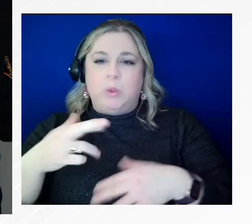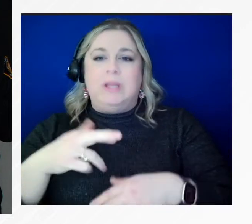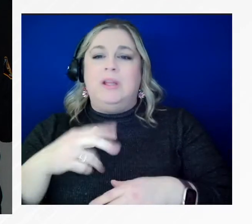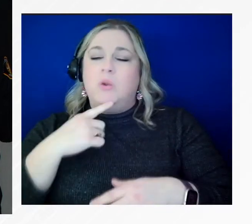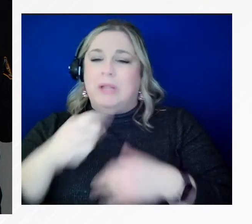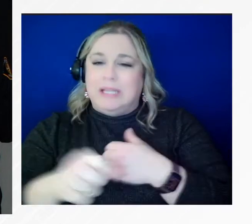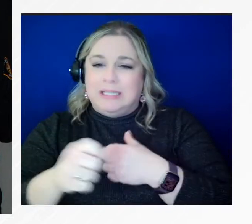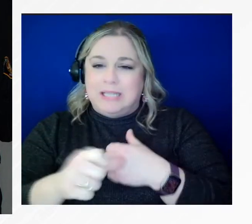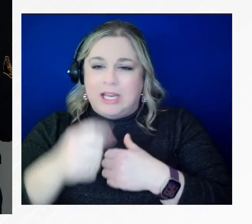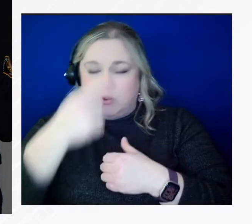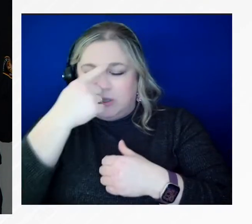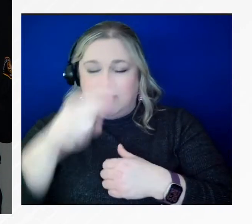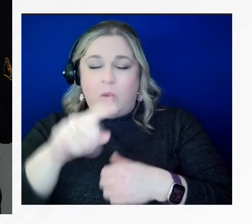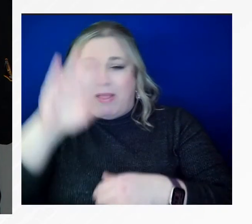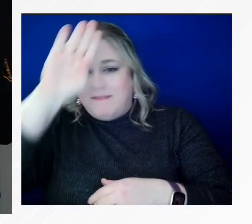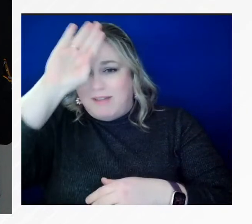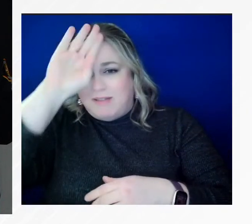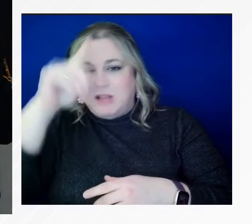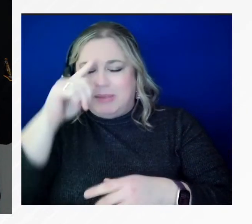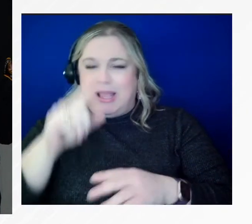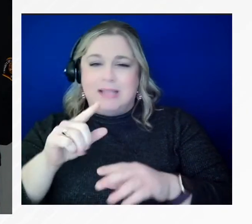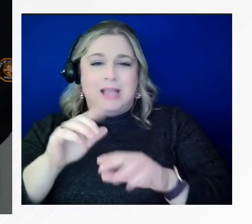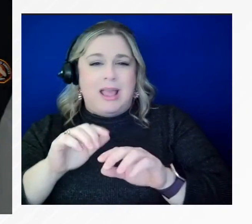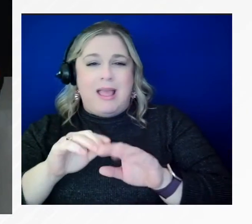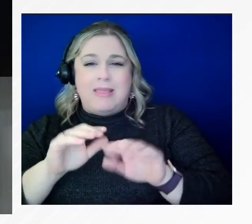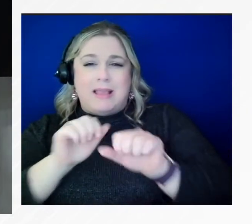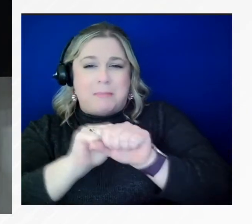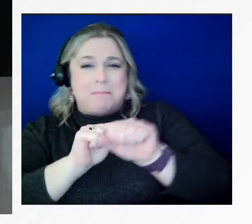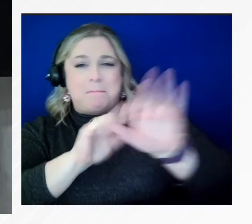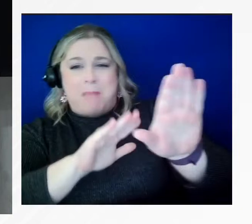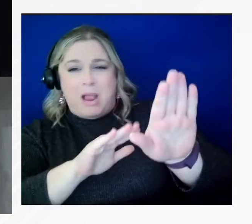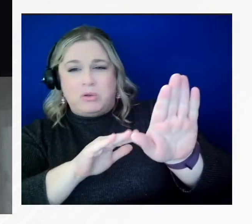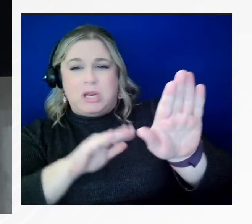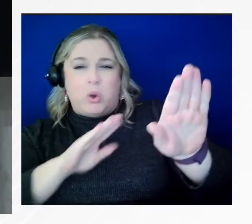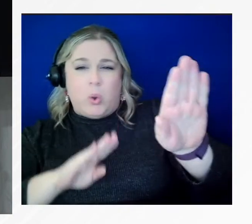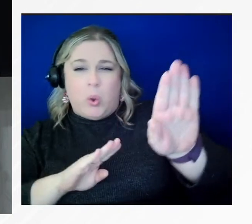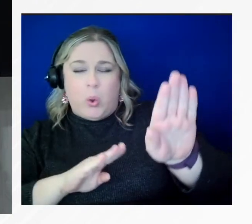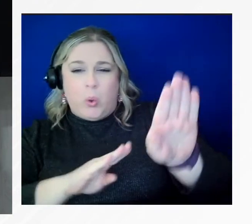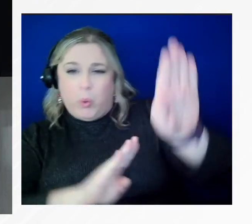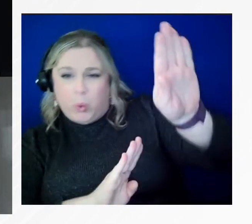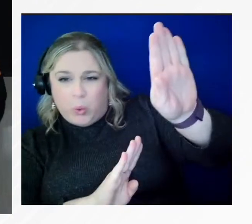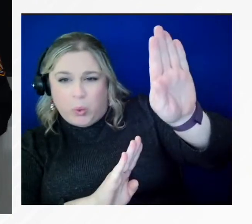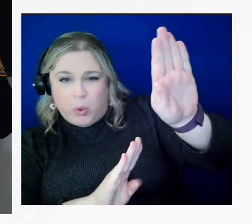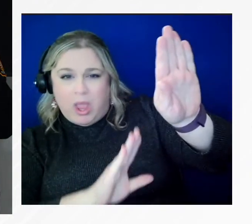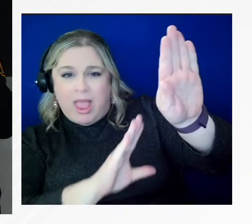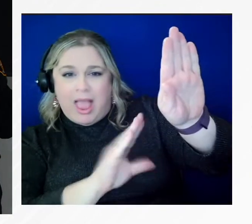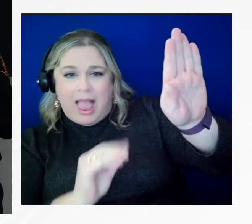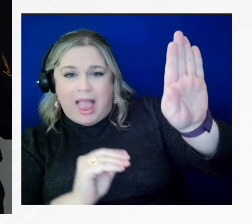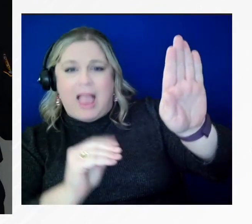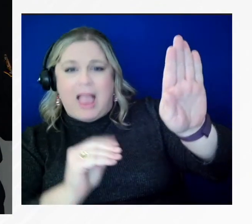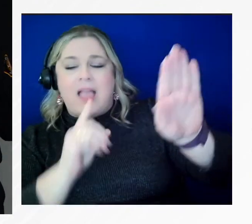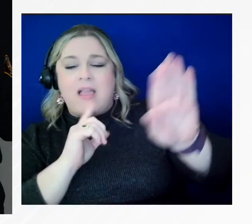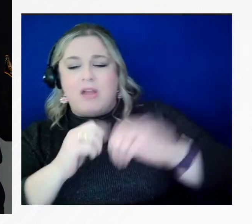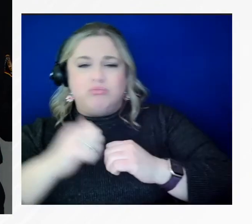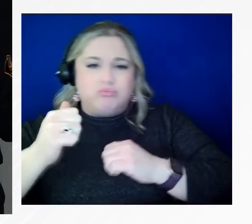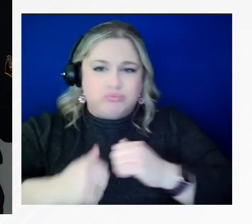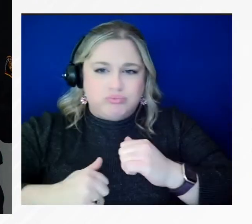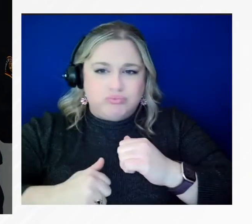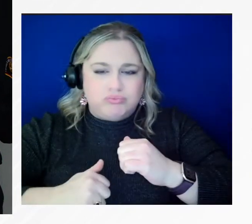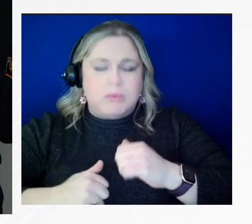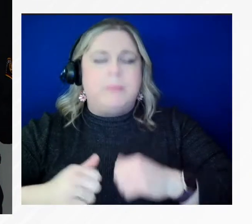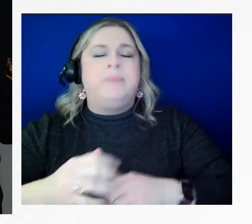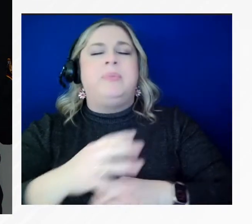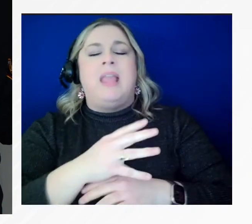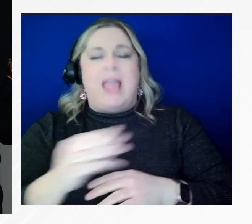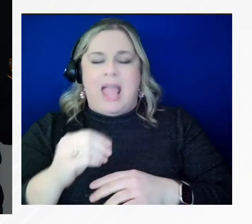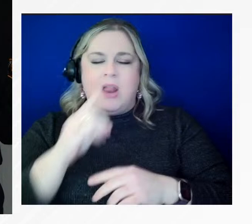rocky terrain, and it's very hard to get a purchase in there to get the hand lines in there. So we have areas that we have to be in coordination with